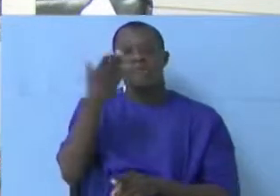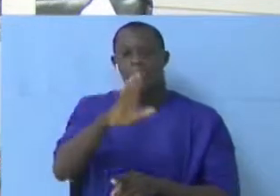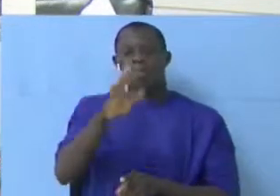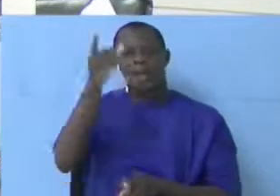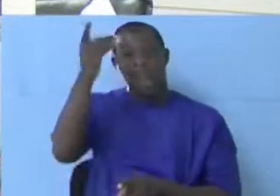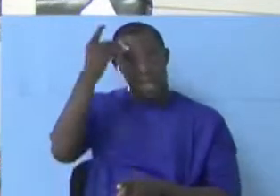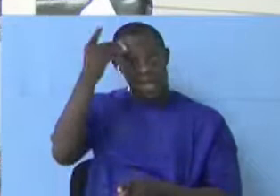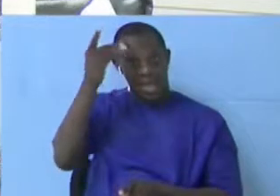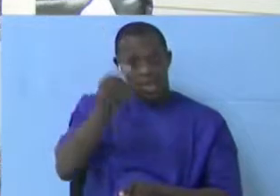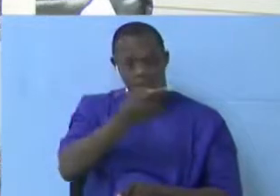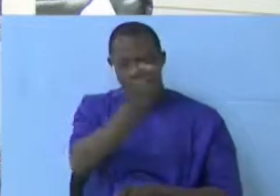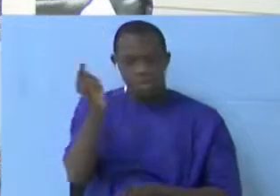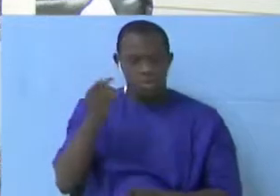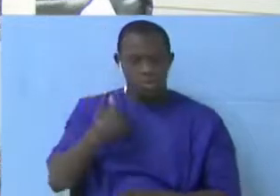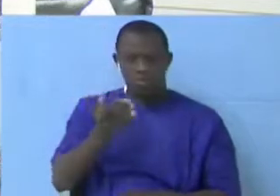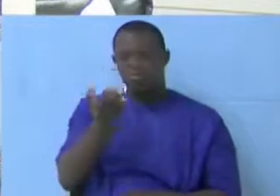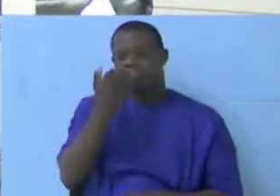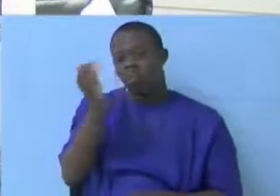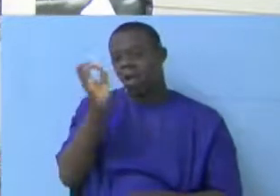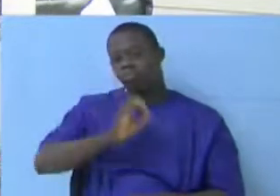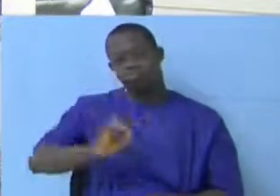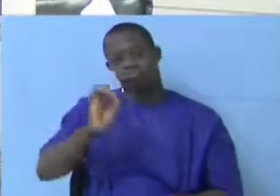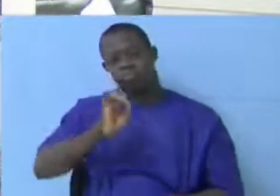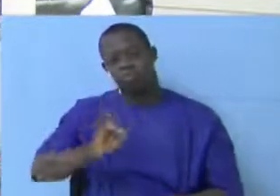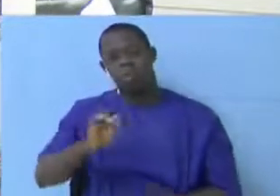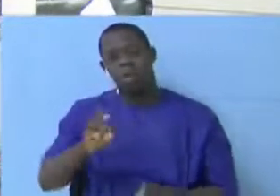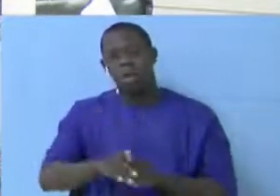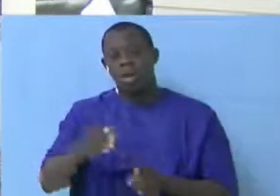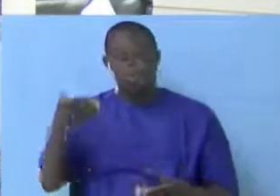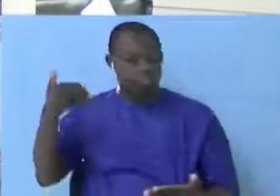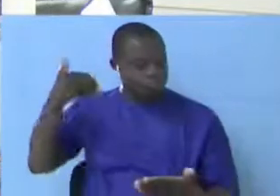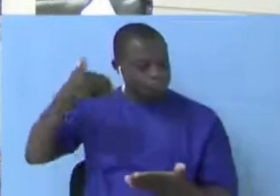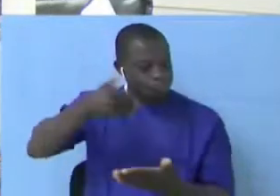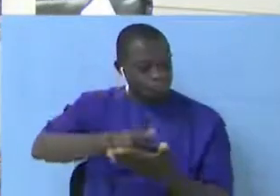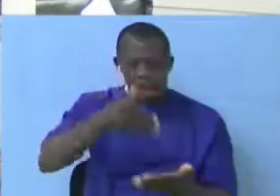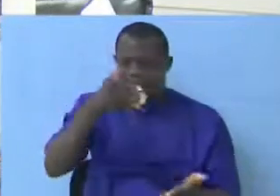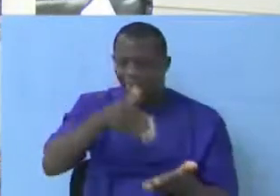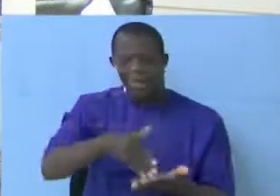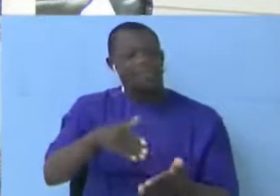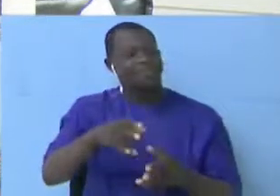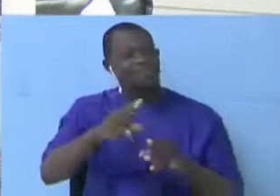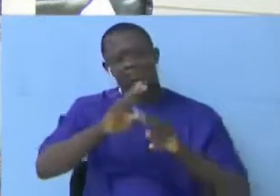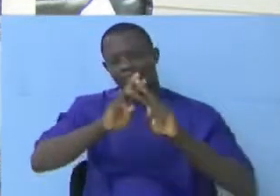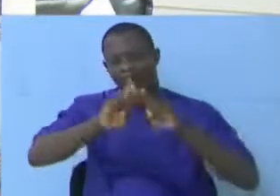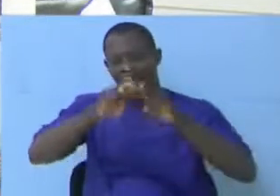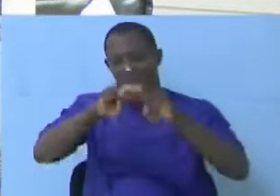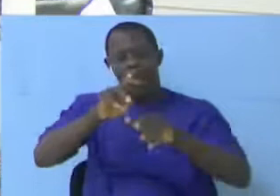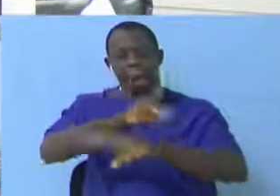was assuming that when they were from Dakar, they haven't until they were